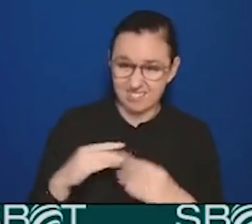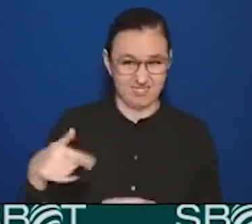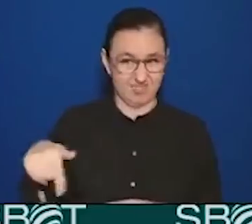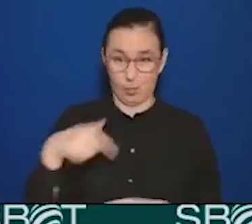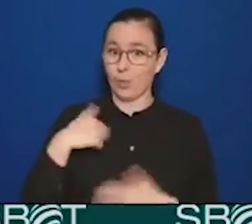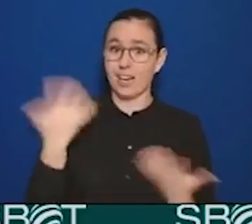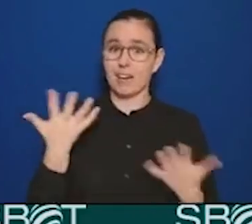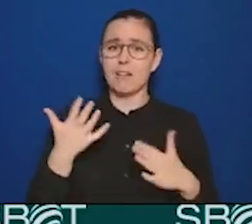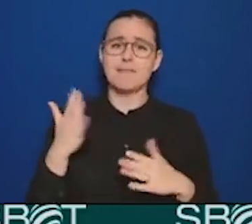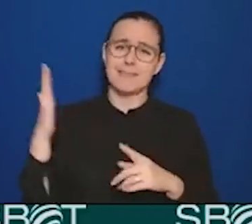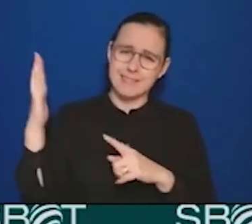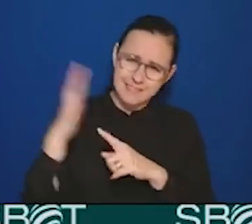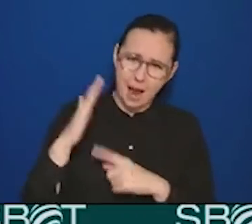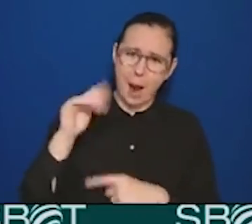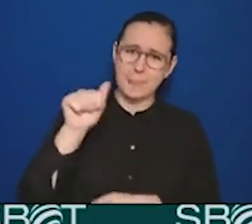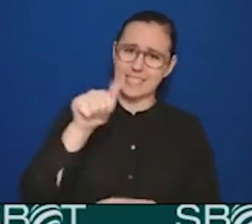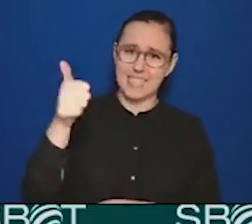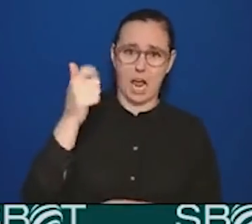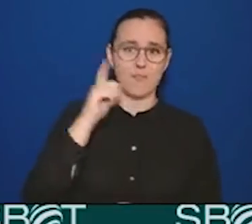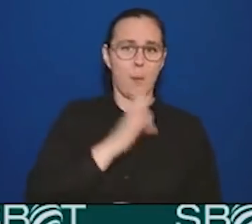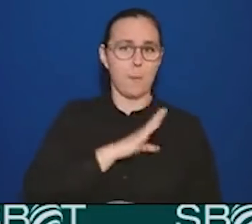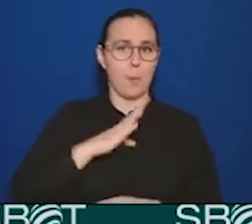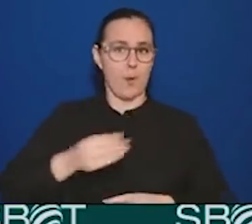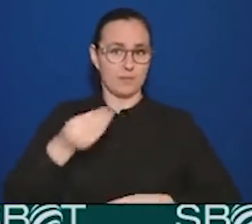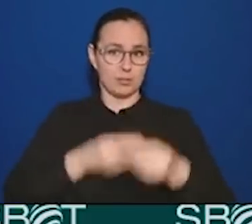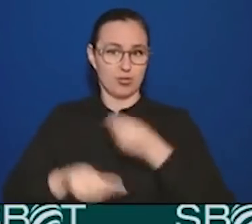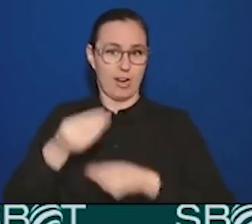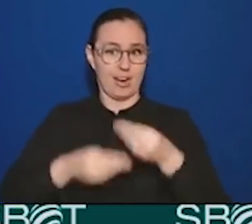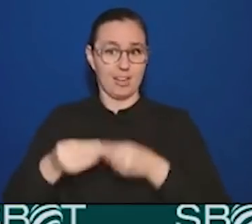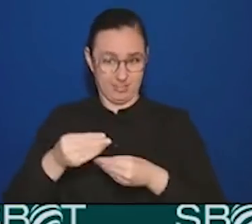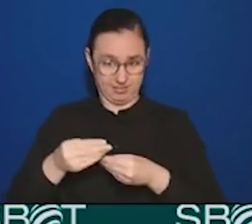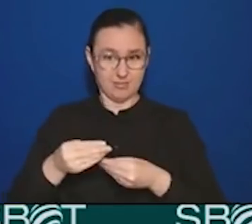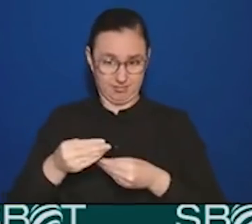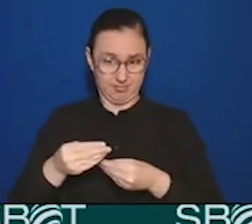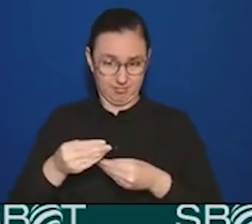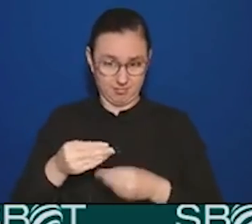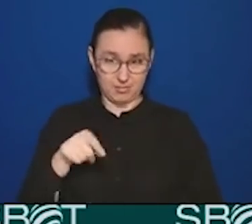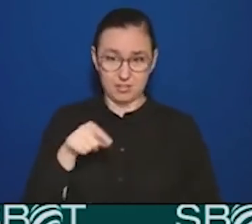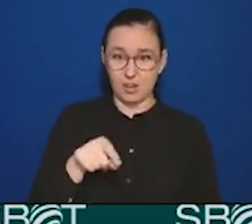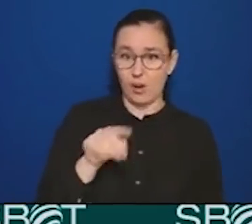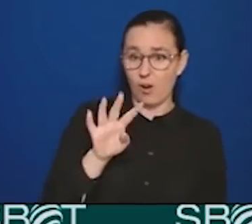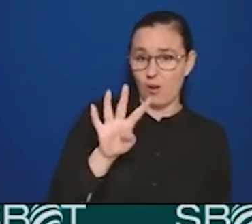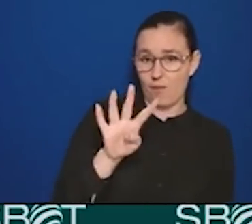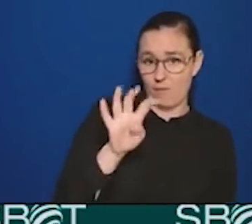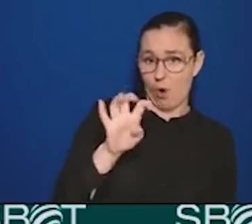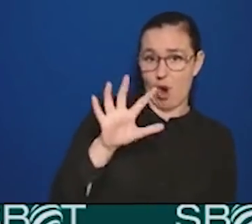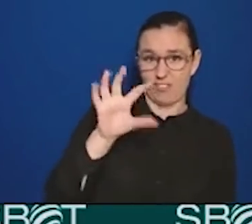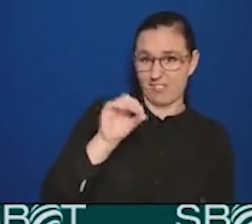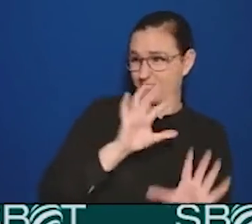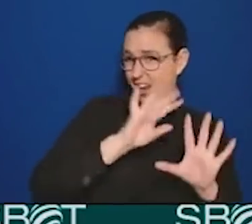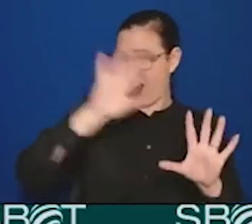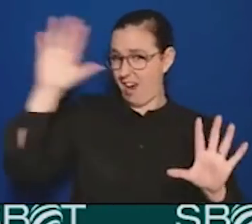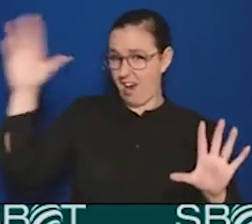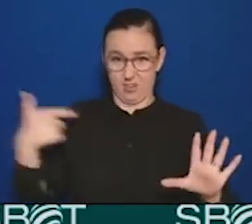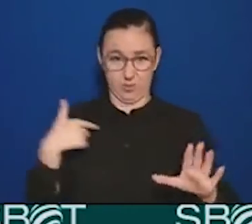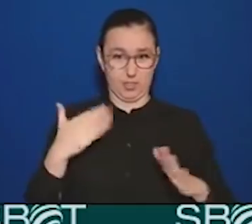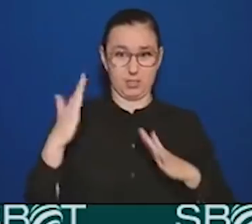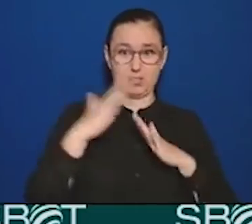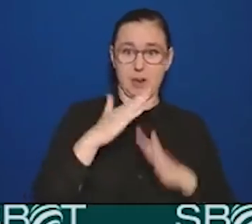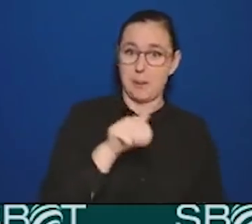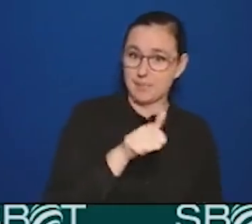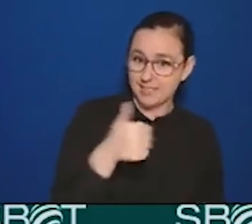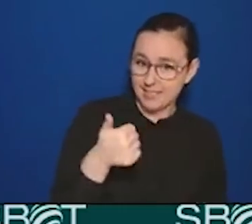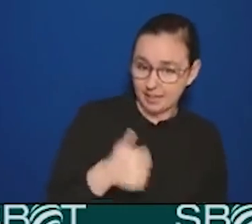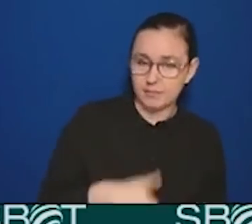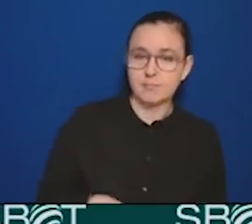There's 450 of us, and we support an increase to 5 paid sick days because